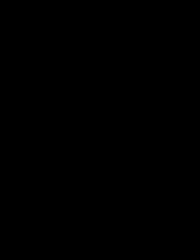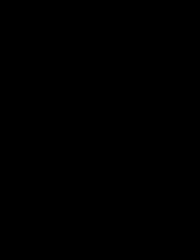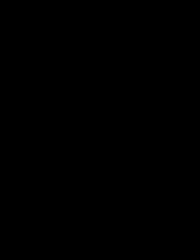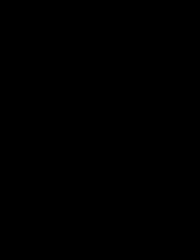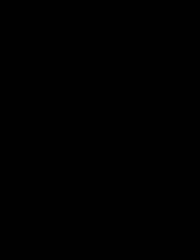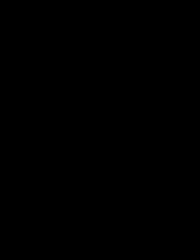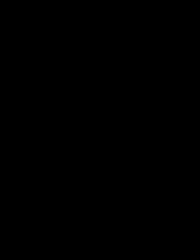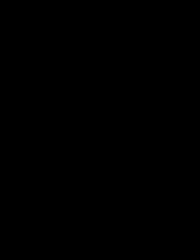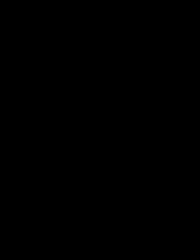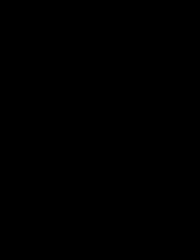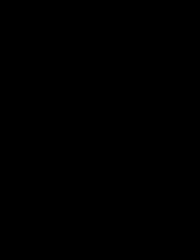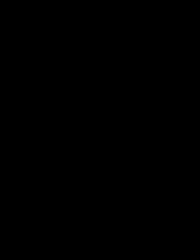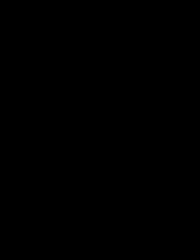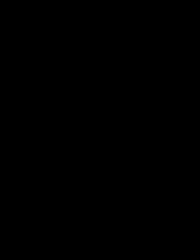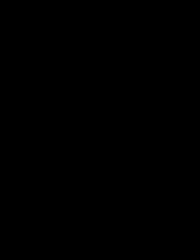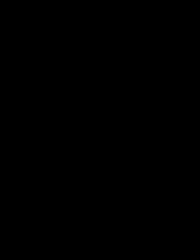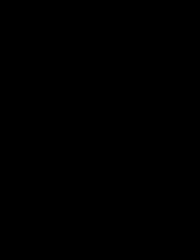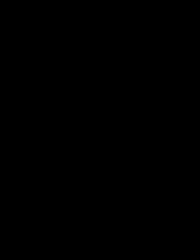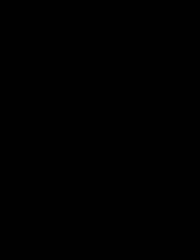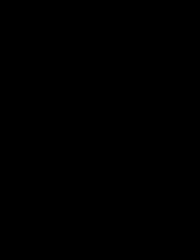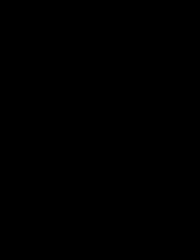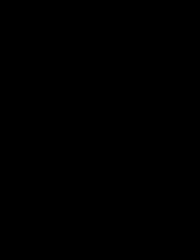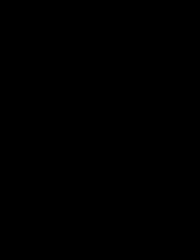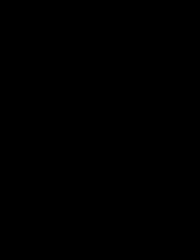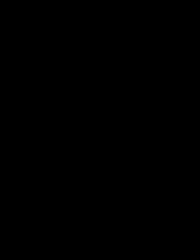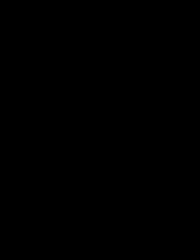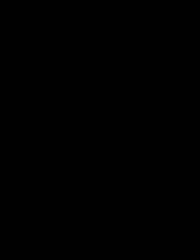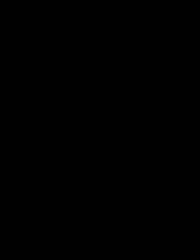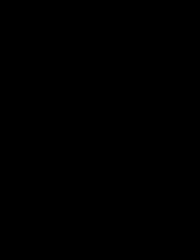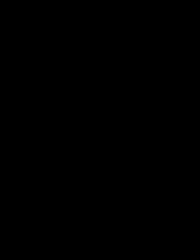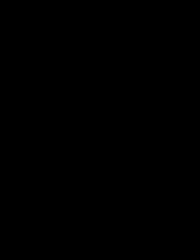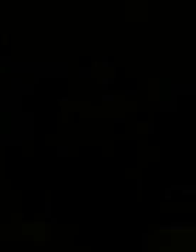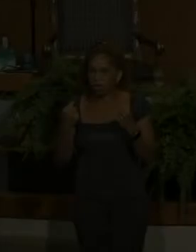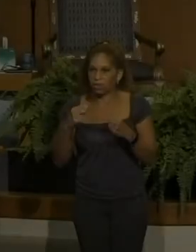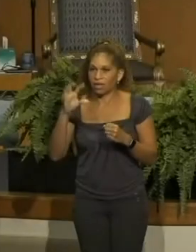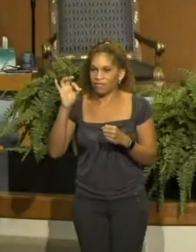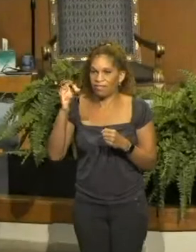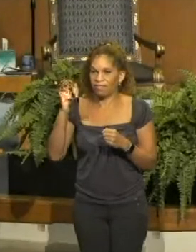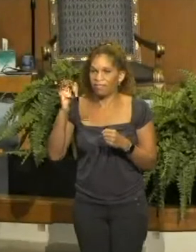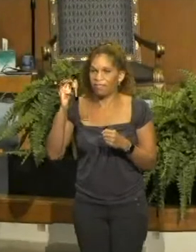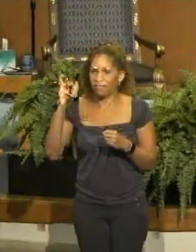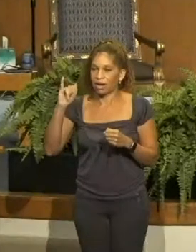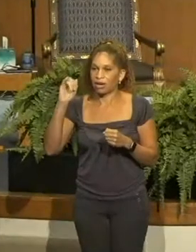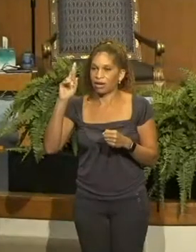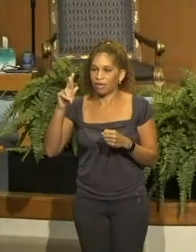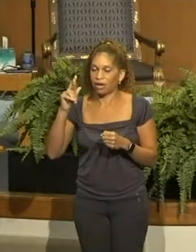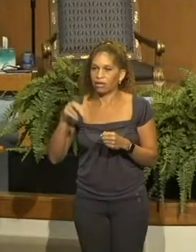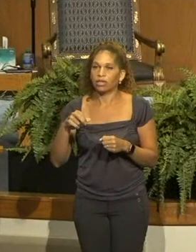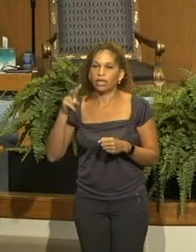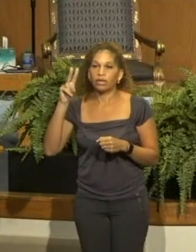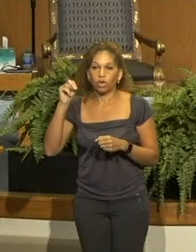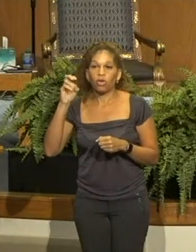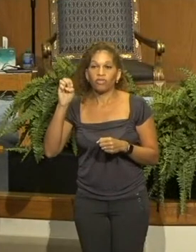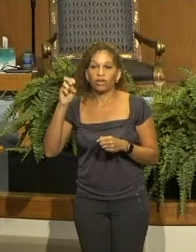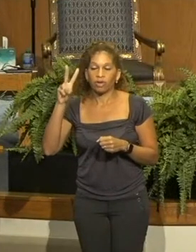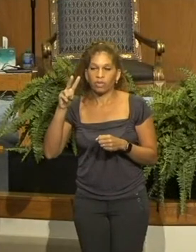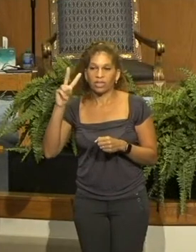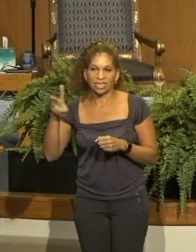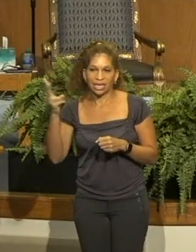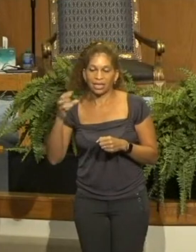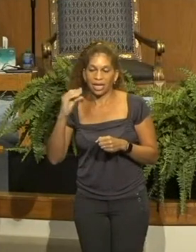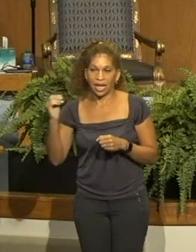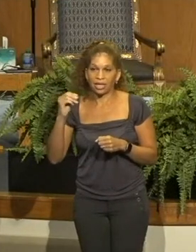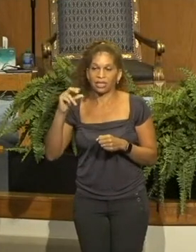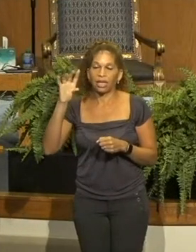this very important community health fair. Also, at our Midtown campus on November the 2nd and the 9th, we will